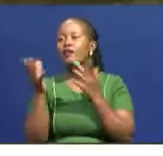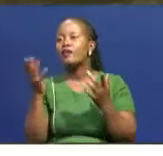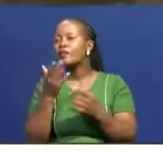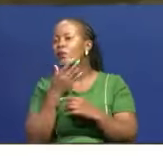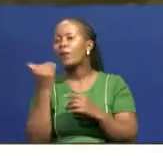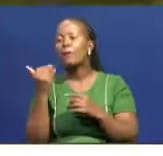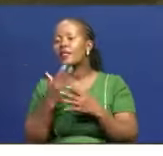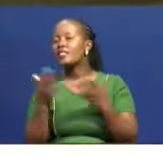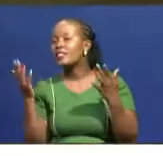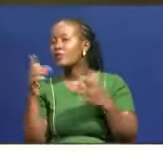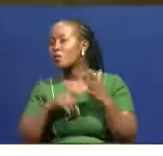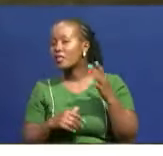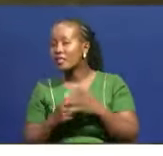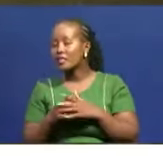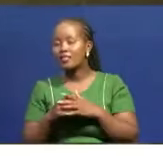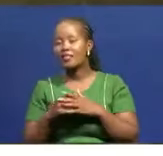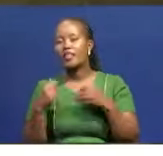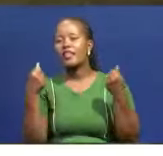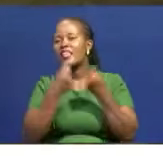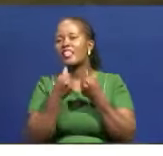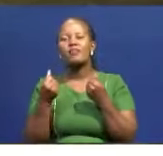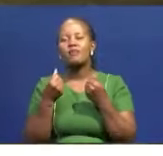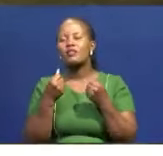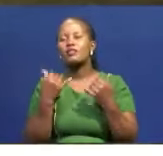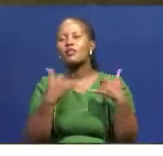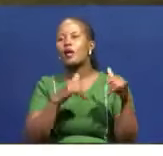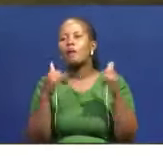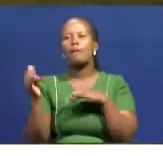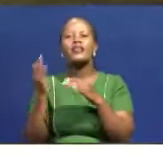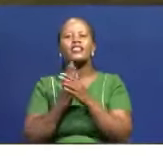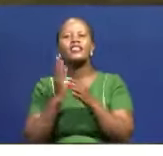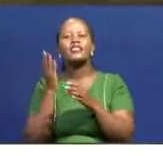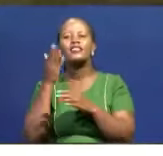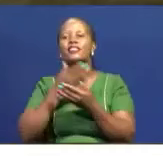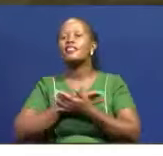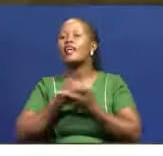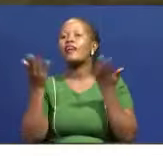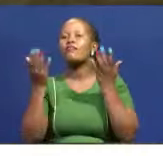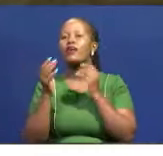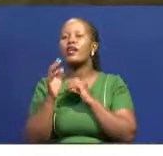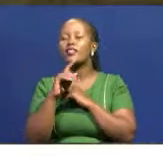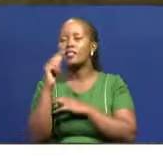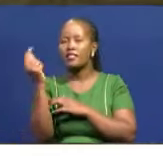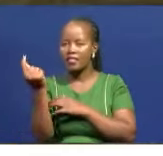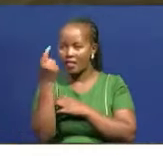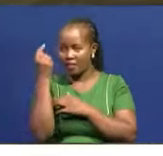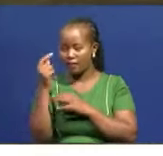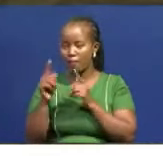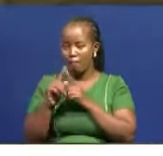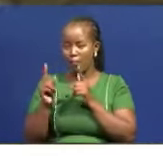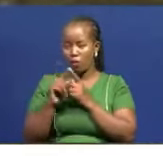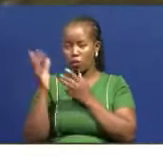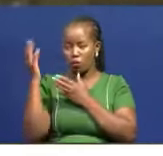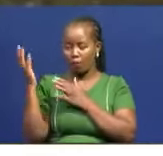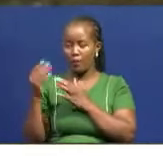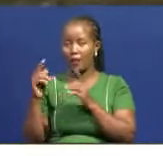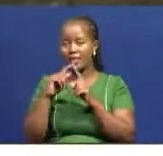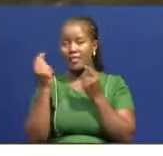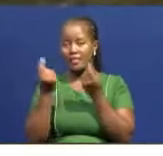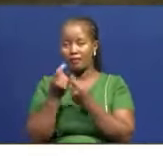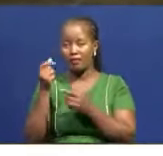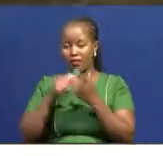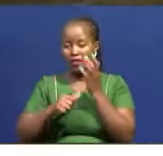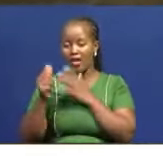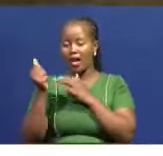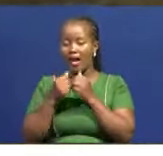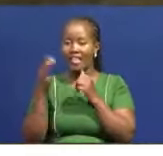about it is that the game is being played across Kenya. If you've seen the lists that are coming up for the under 18 teams, we've got even a northeastern list. We've got a team